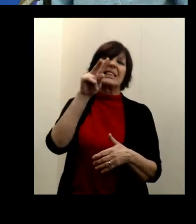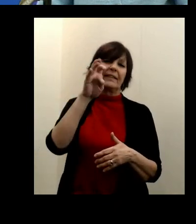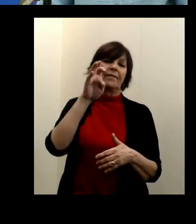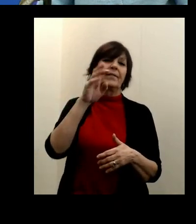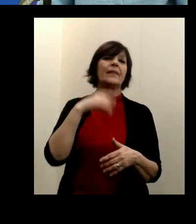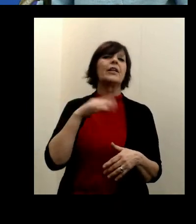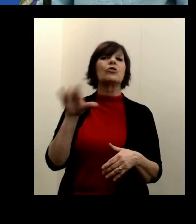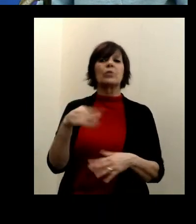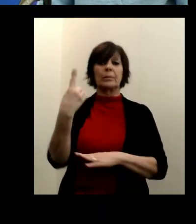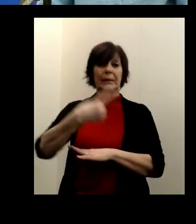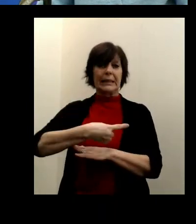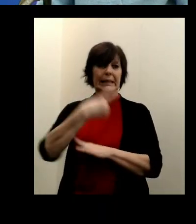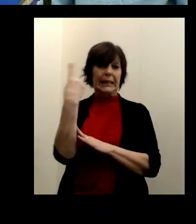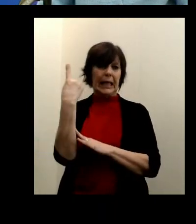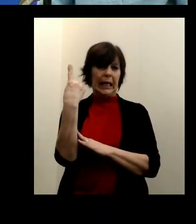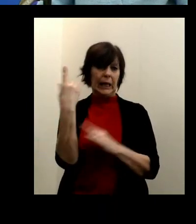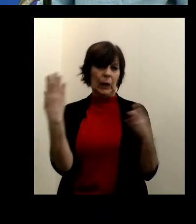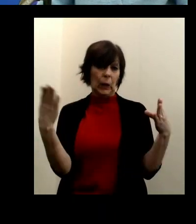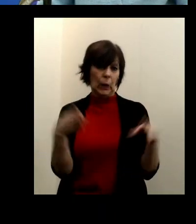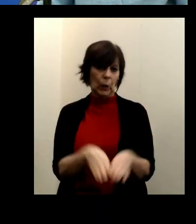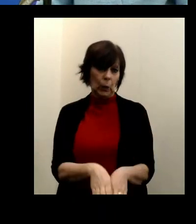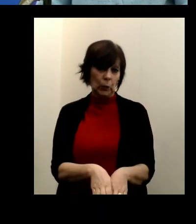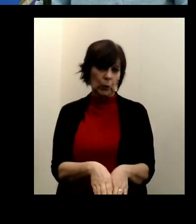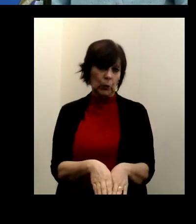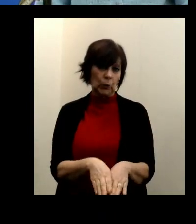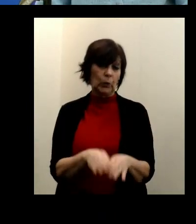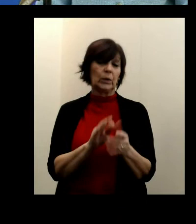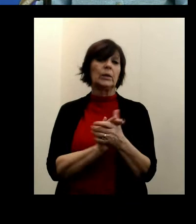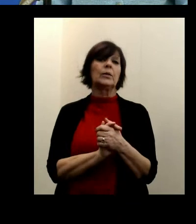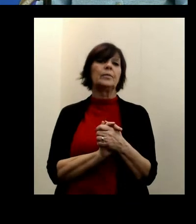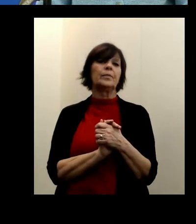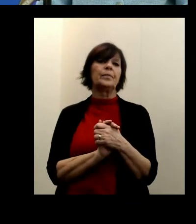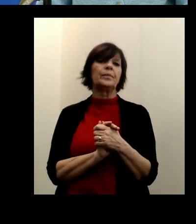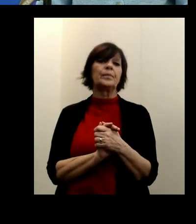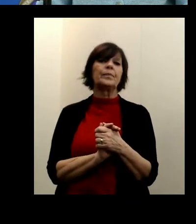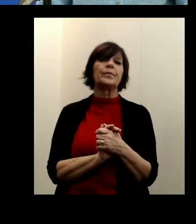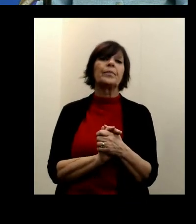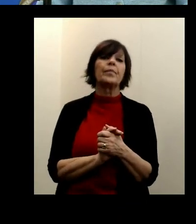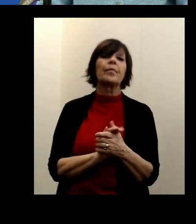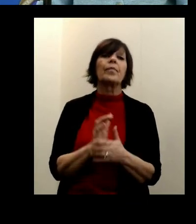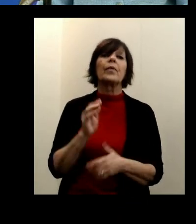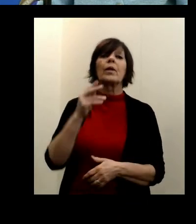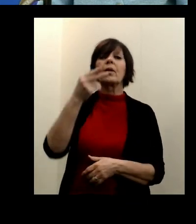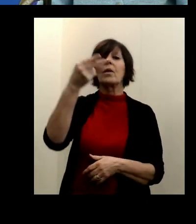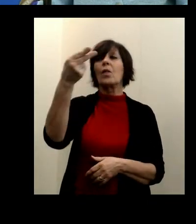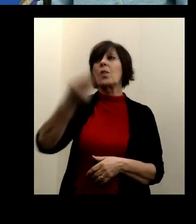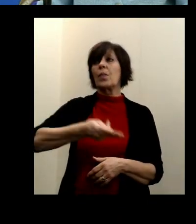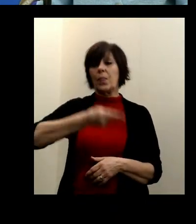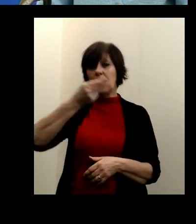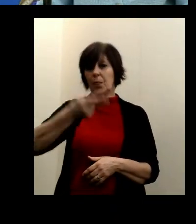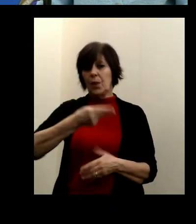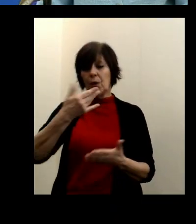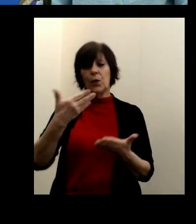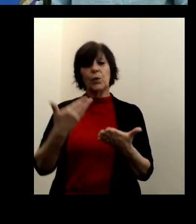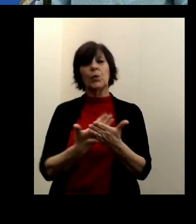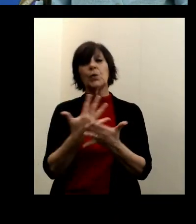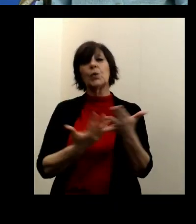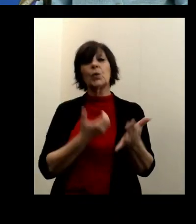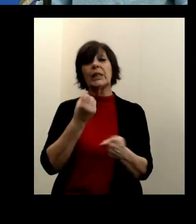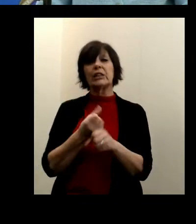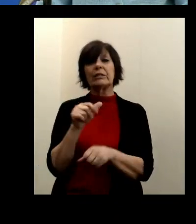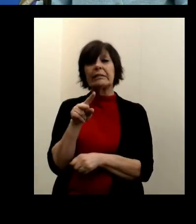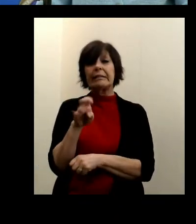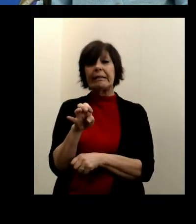to have shortened hours from 8 a.m. to 12 p.m. Friday, Christmas Day, the 25th, we're going to be closed. Then